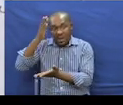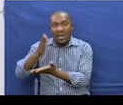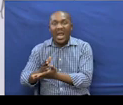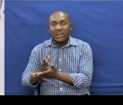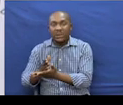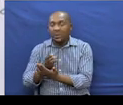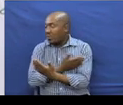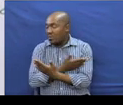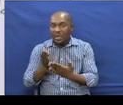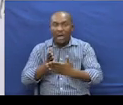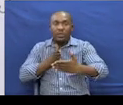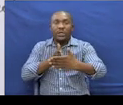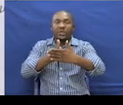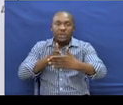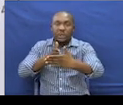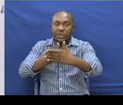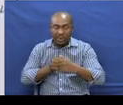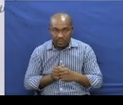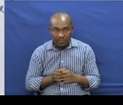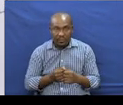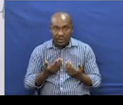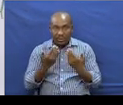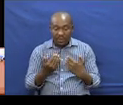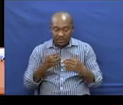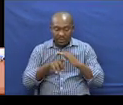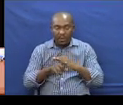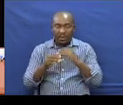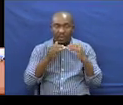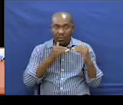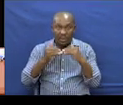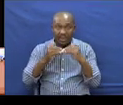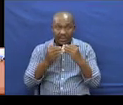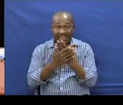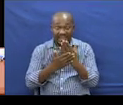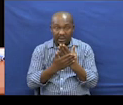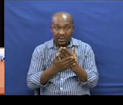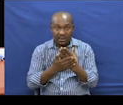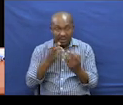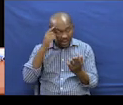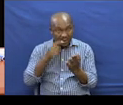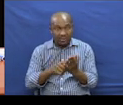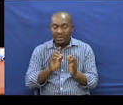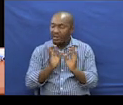it is expected that there will always be a free, fair, and irregular election. In Tanzania,